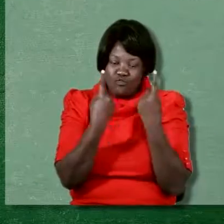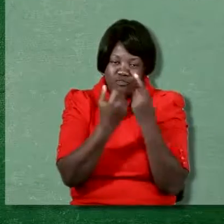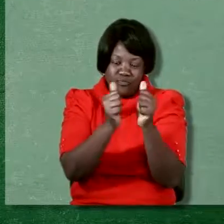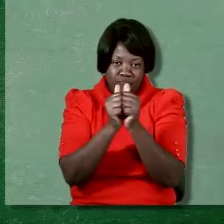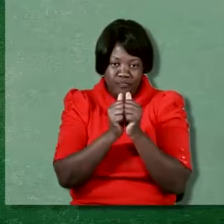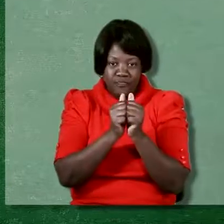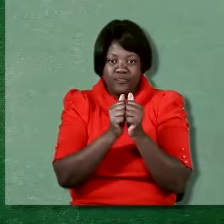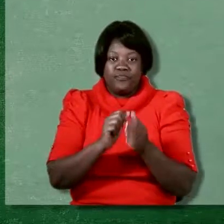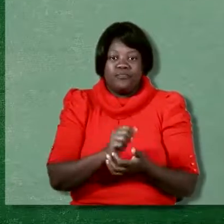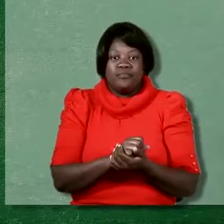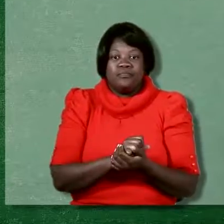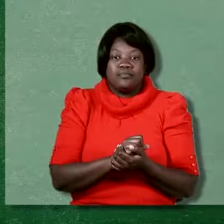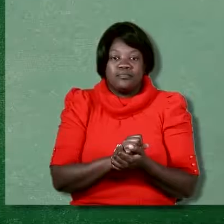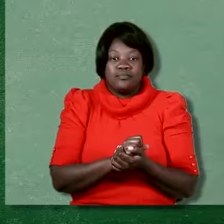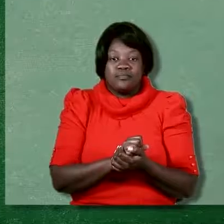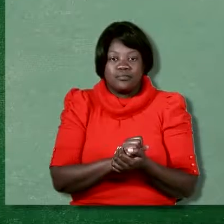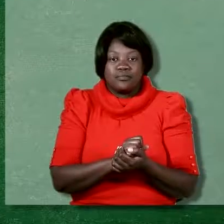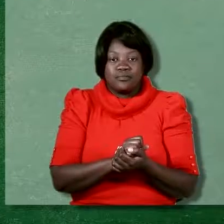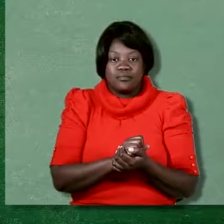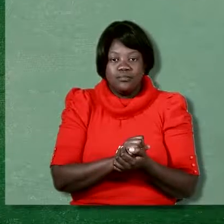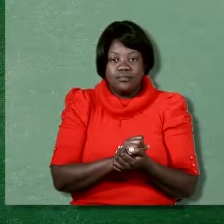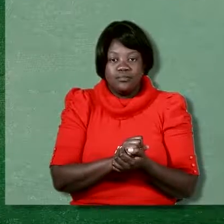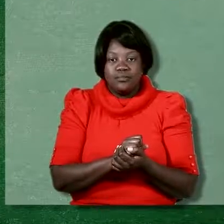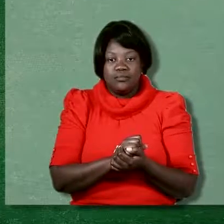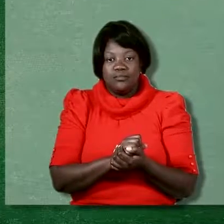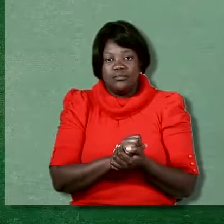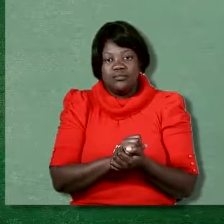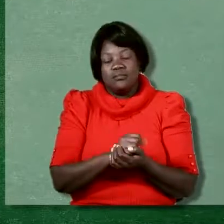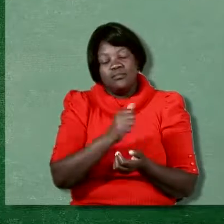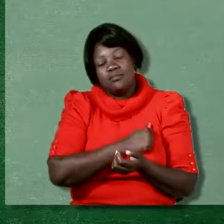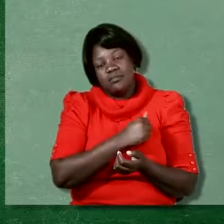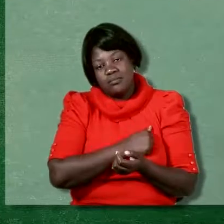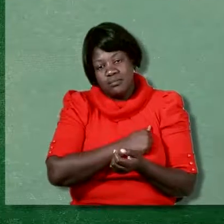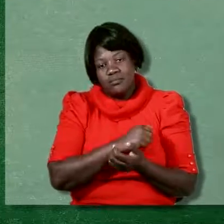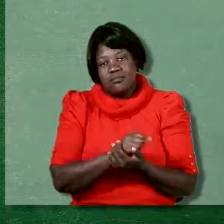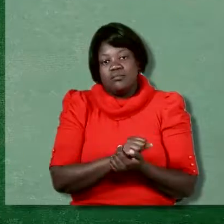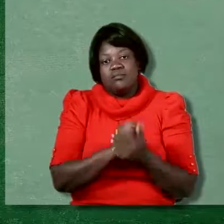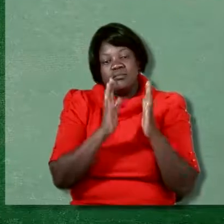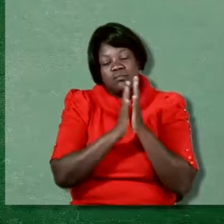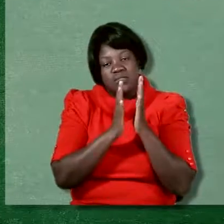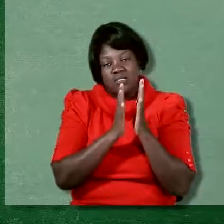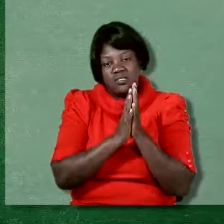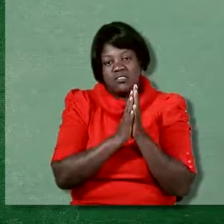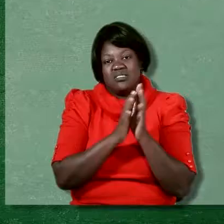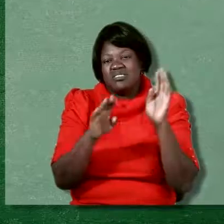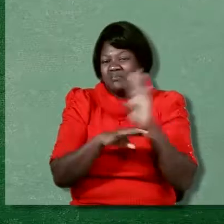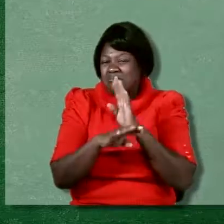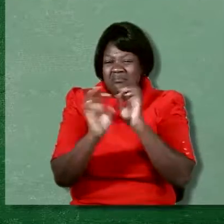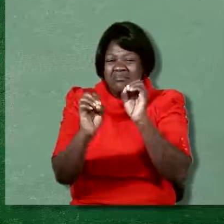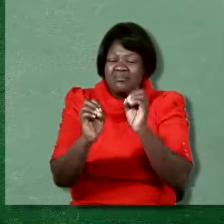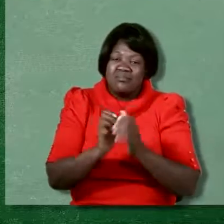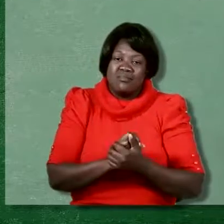We hope by the end of the lesson, you are able to use simple tenses in both speech and in writing. Enjoy the program with us.